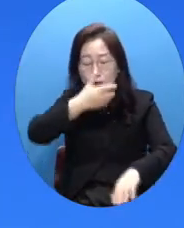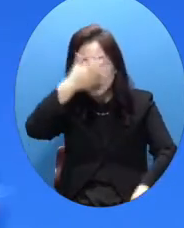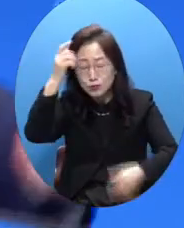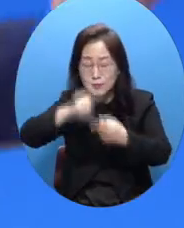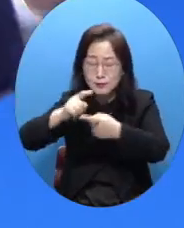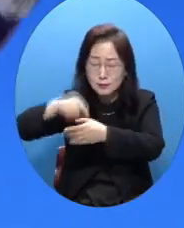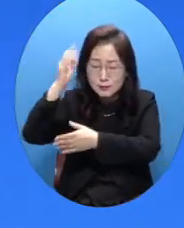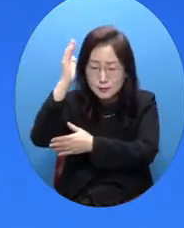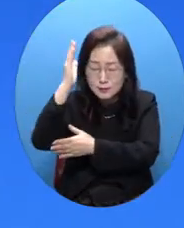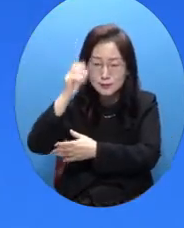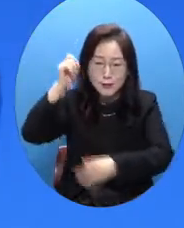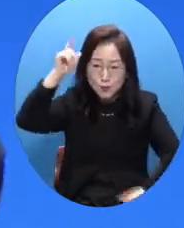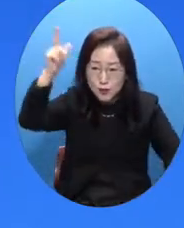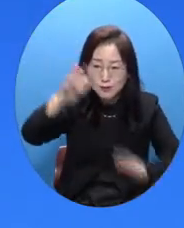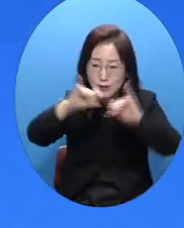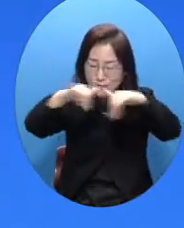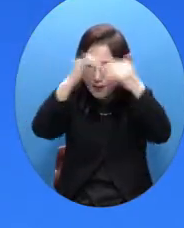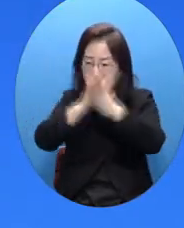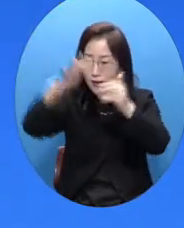around